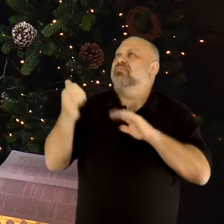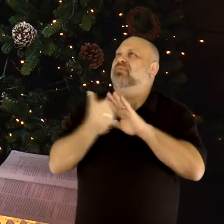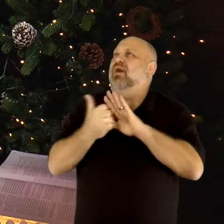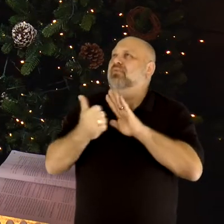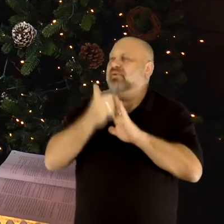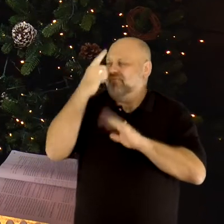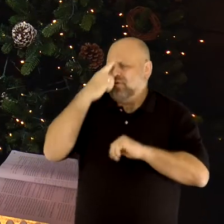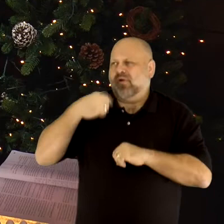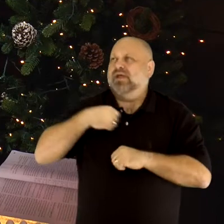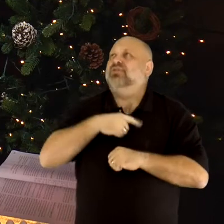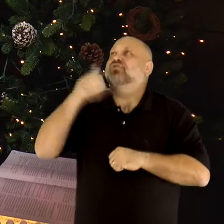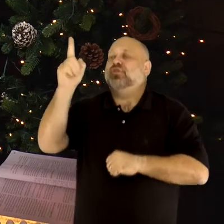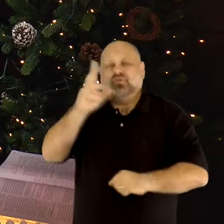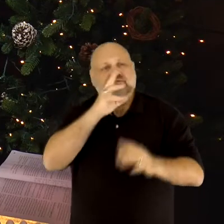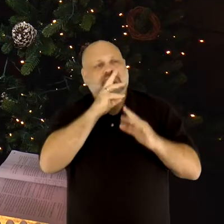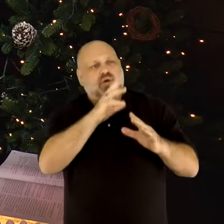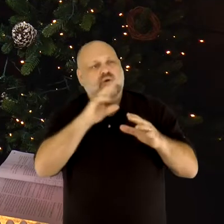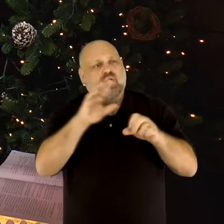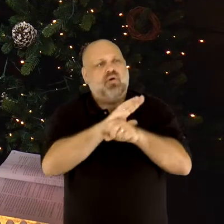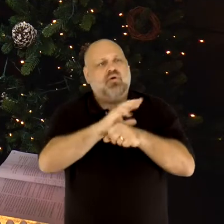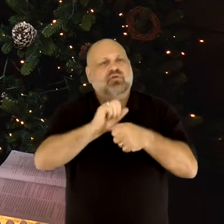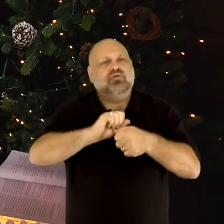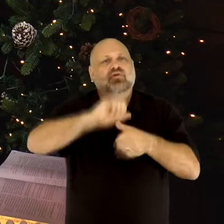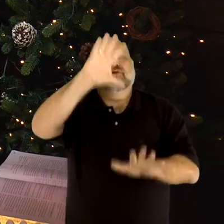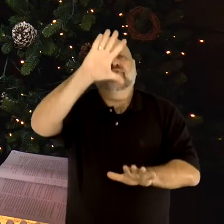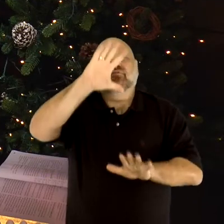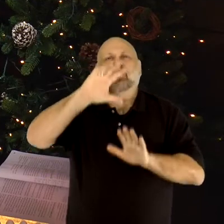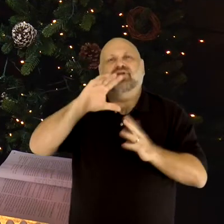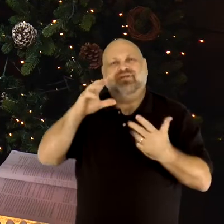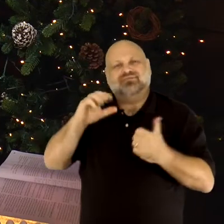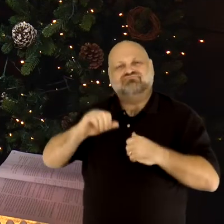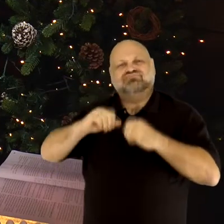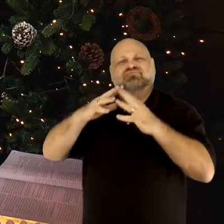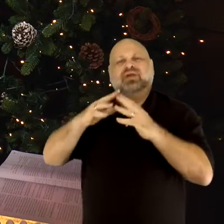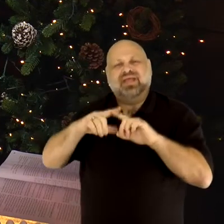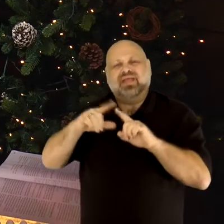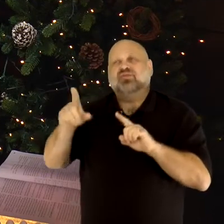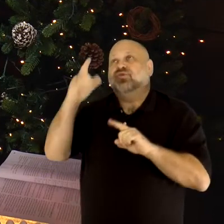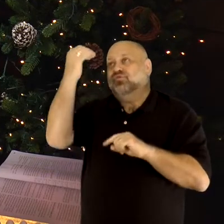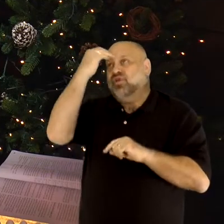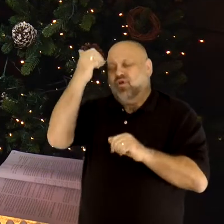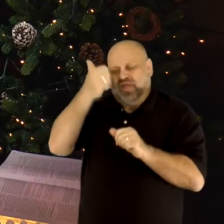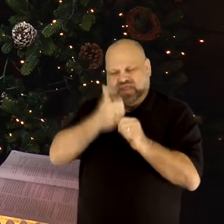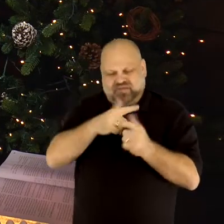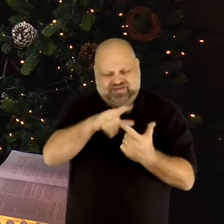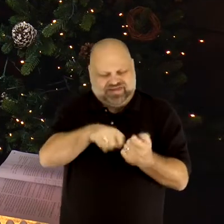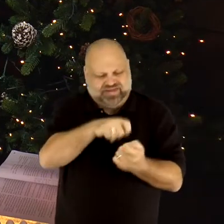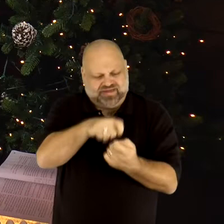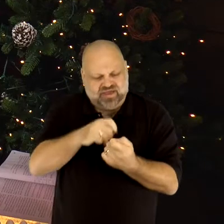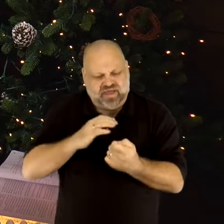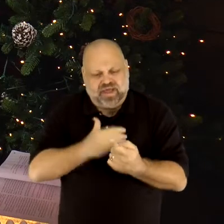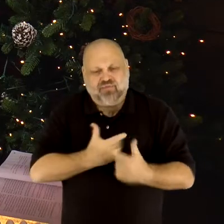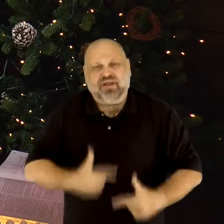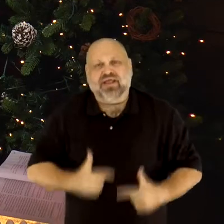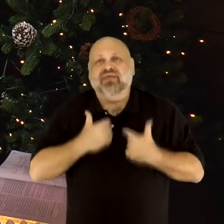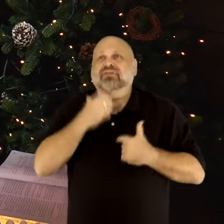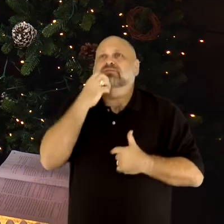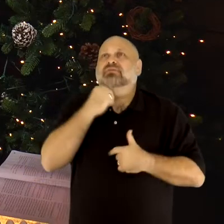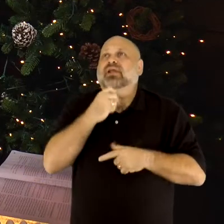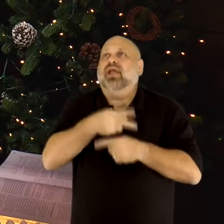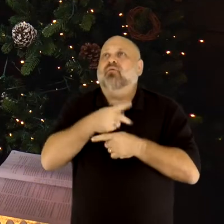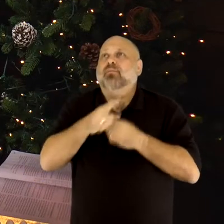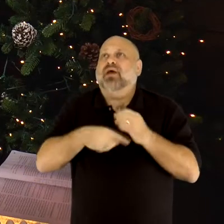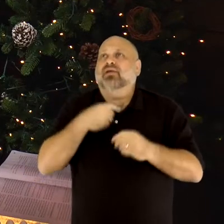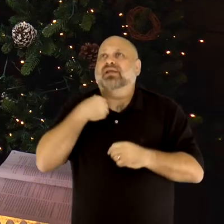entire universe into existence, and You know every detail of our lives, and You care about us. So Lord, I pray in the name